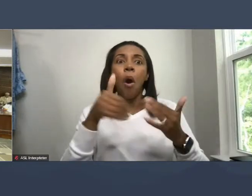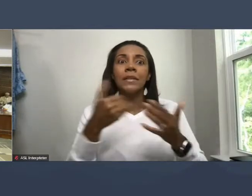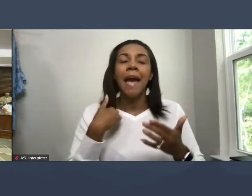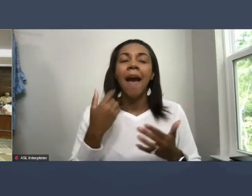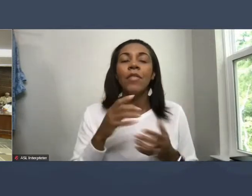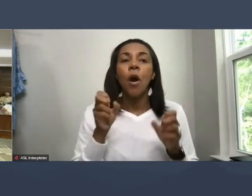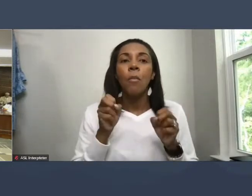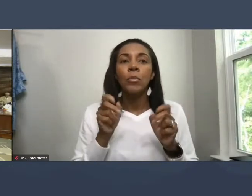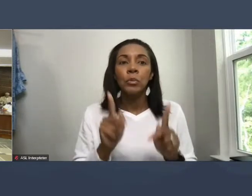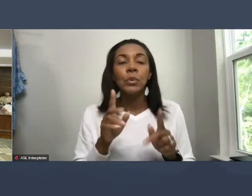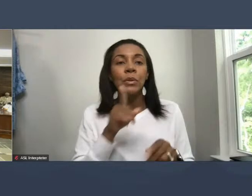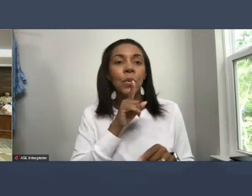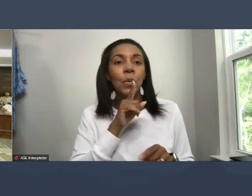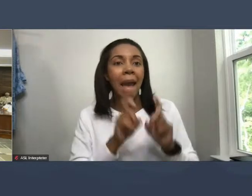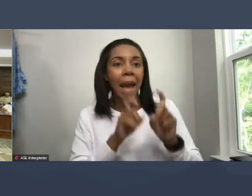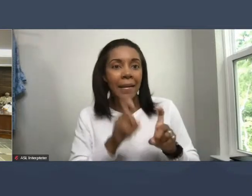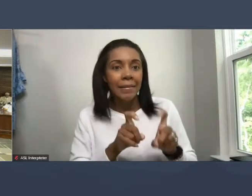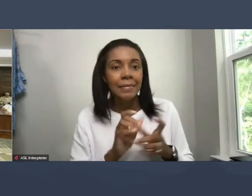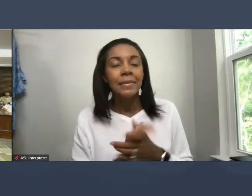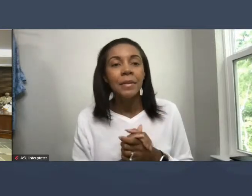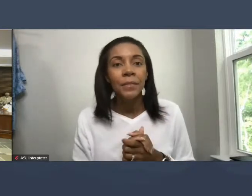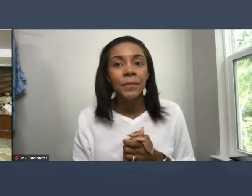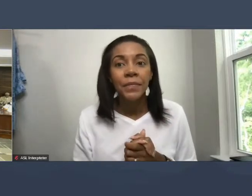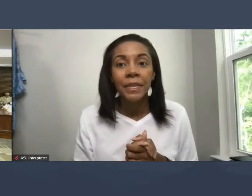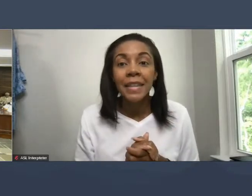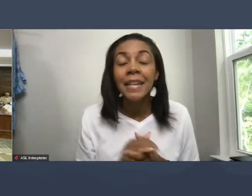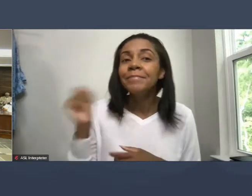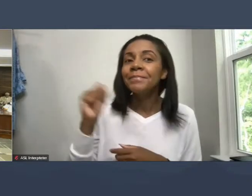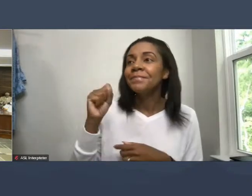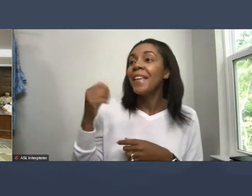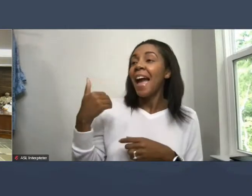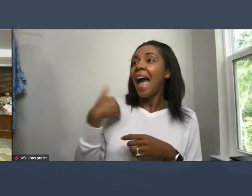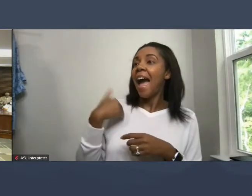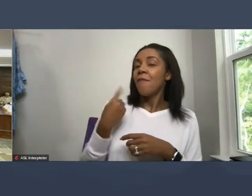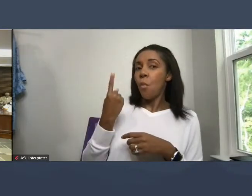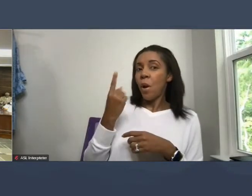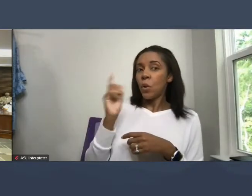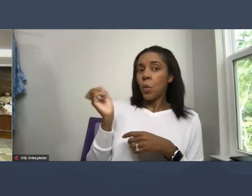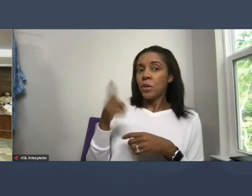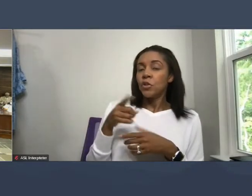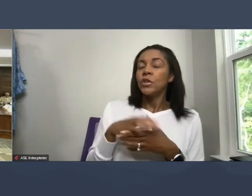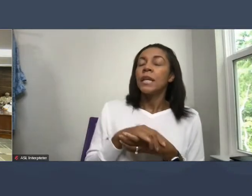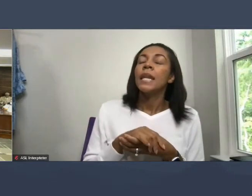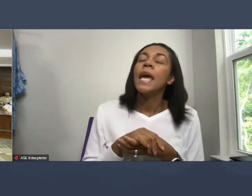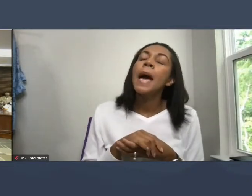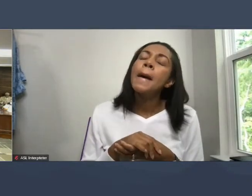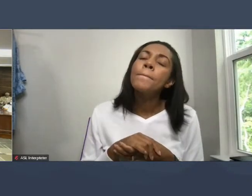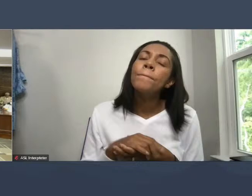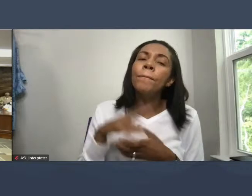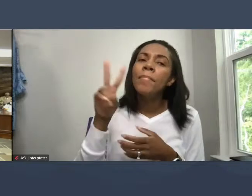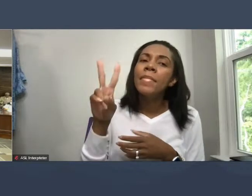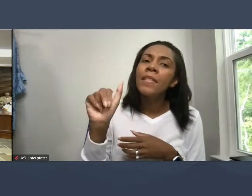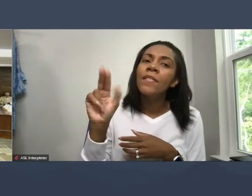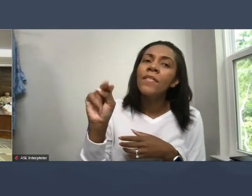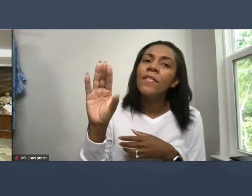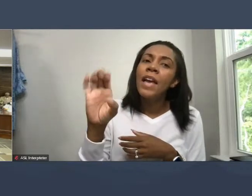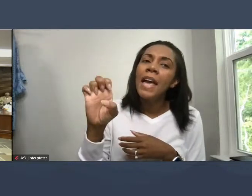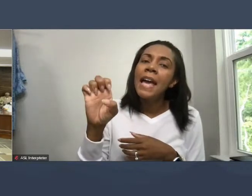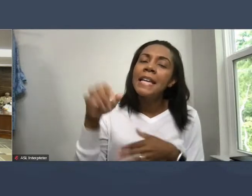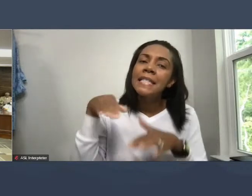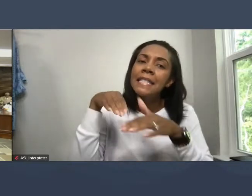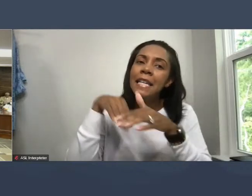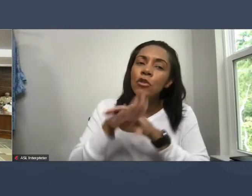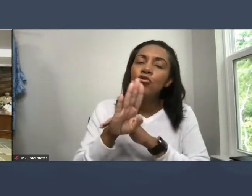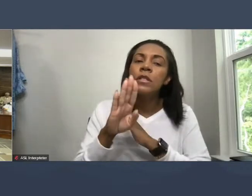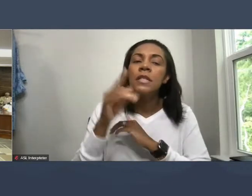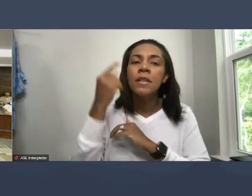questions. Councilman Warren. Yeah, just have one quick question. The Vance entrance, that's going to be our